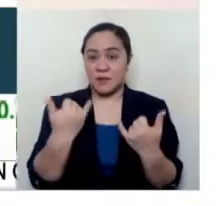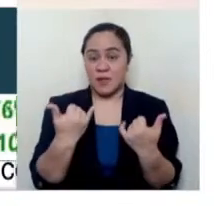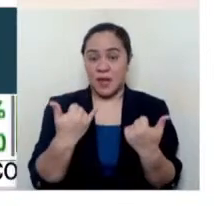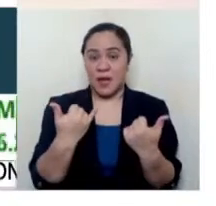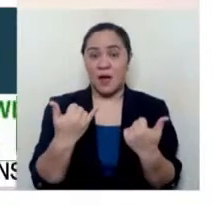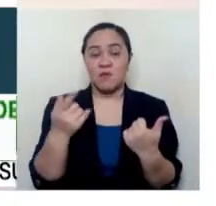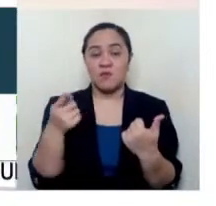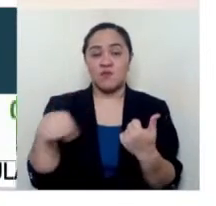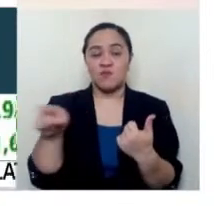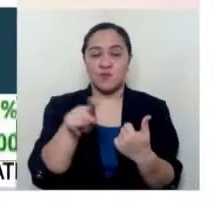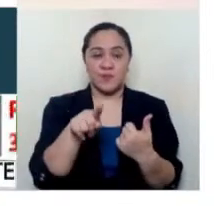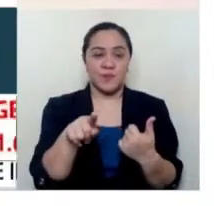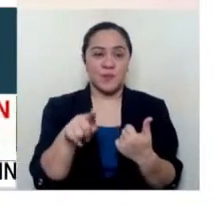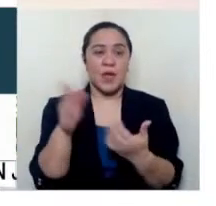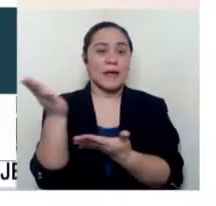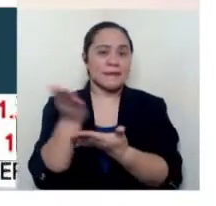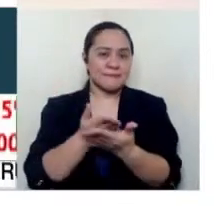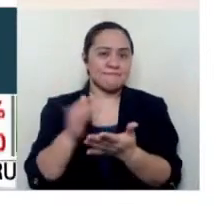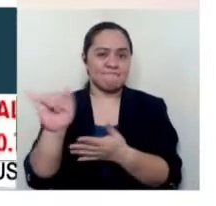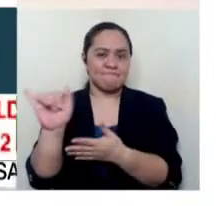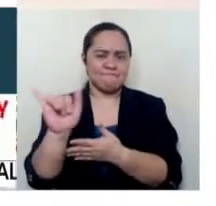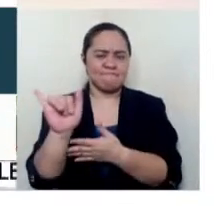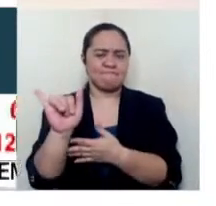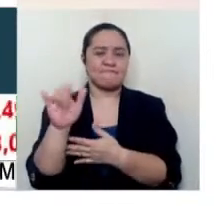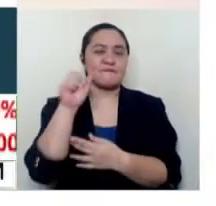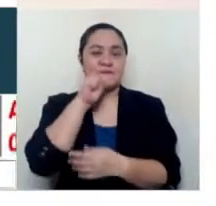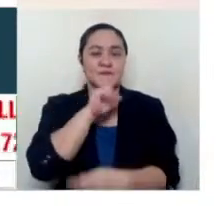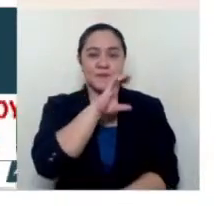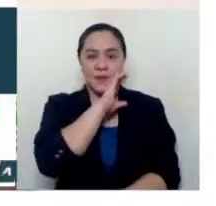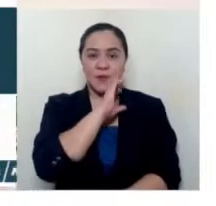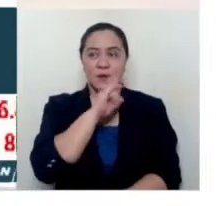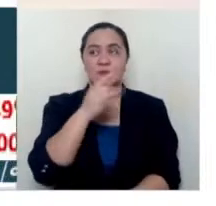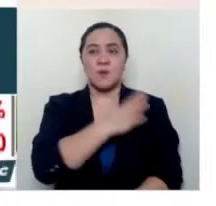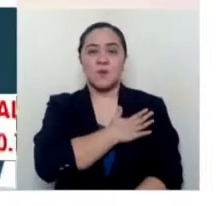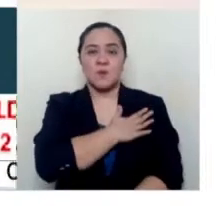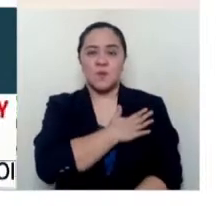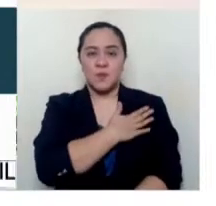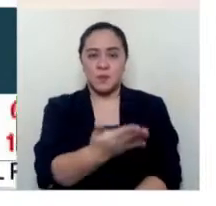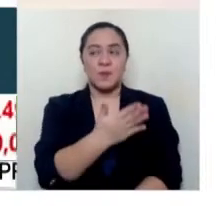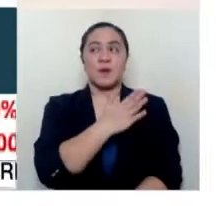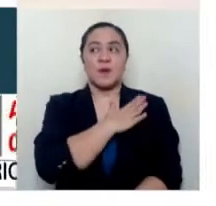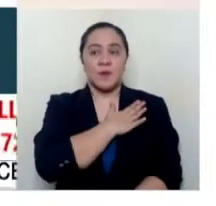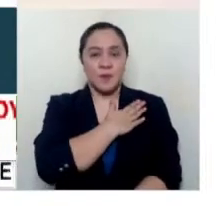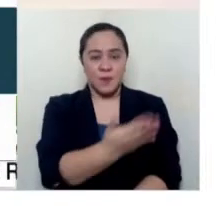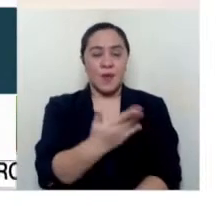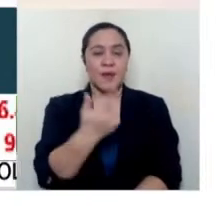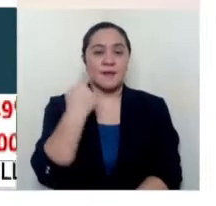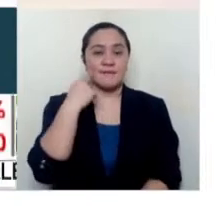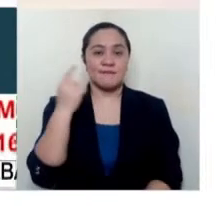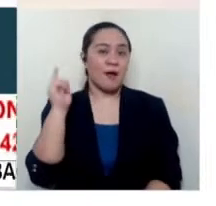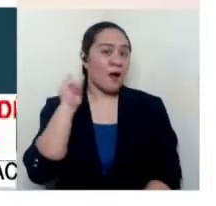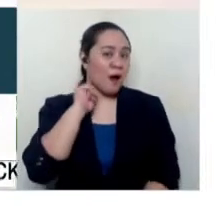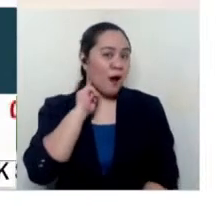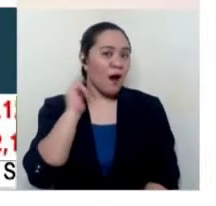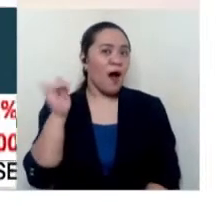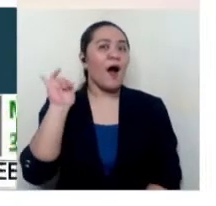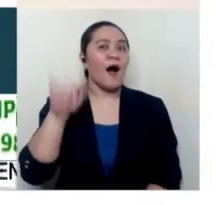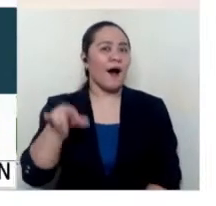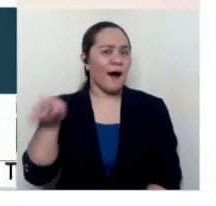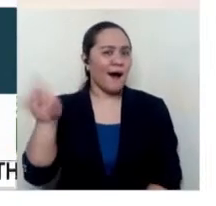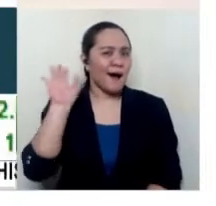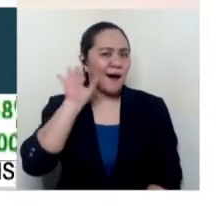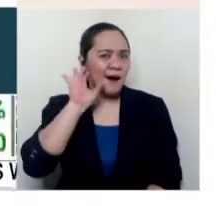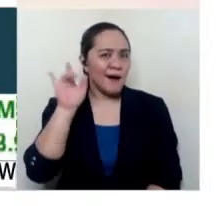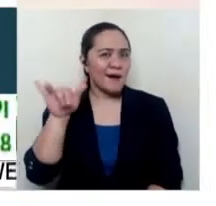those same senior citizens are actually very willing. Okay, when they heard that they are going to, there will